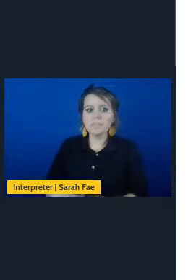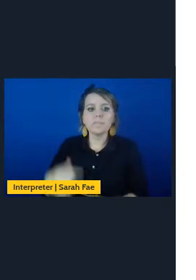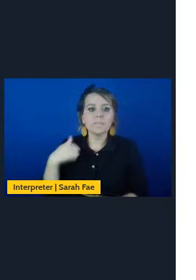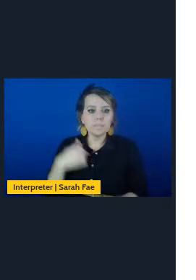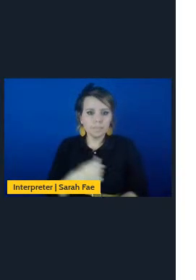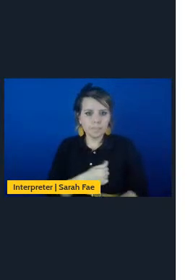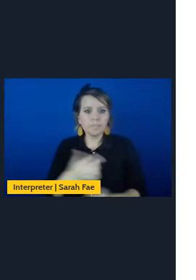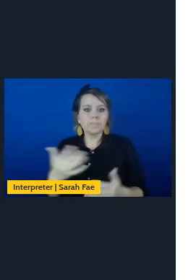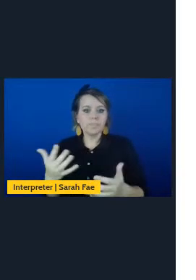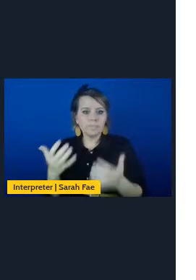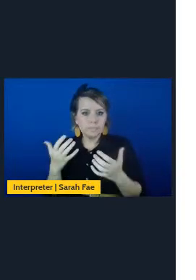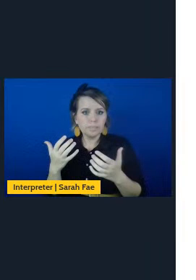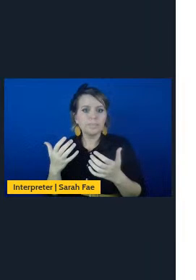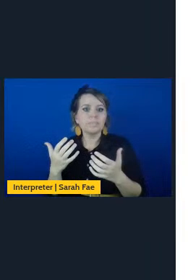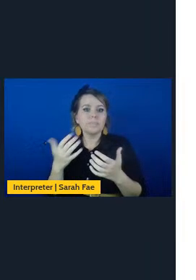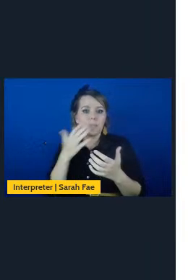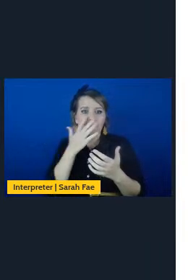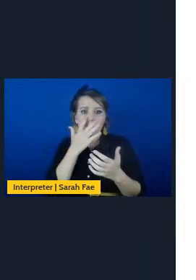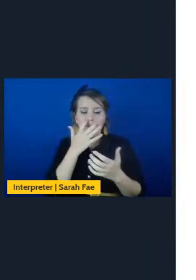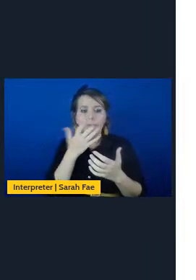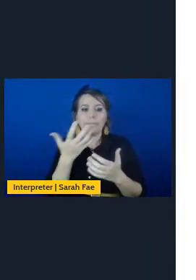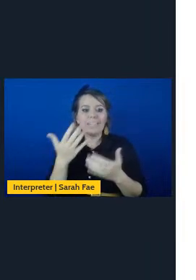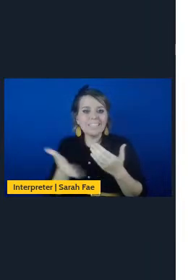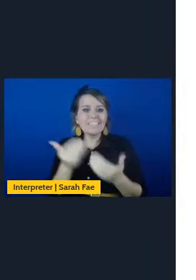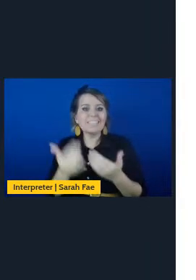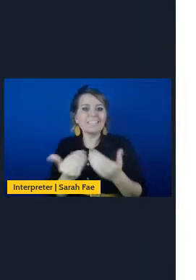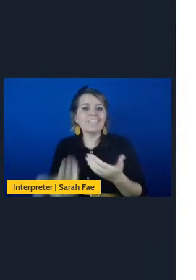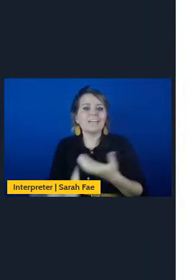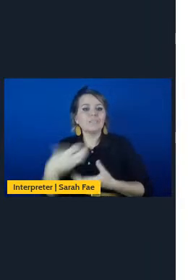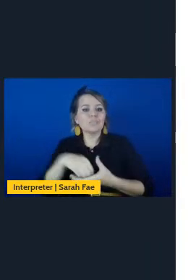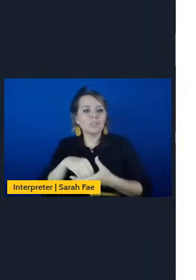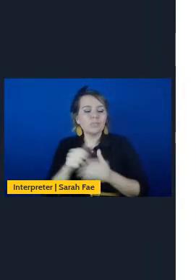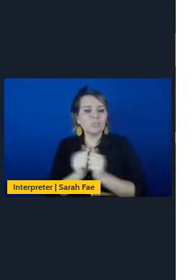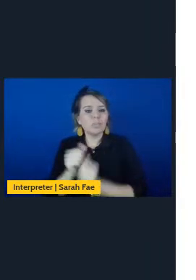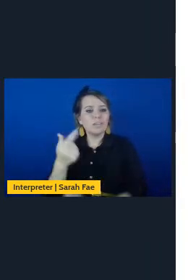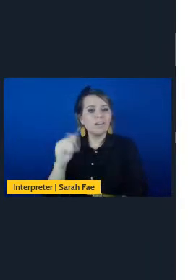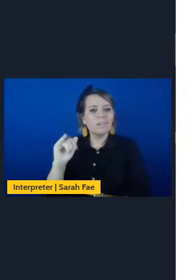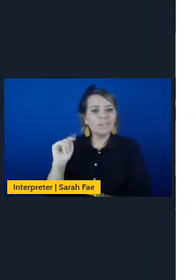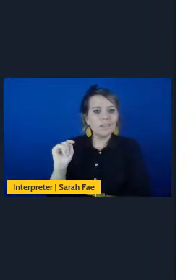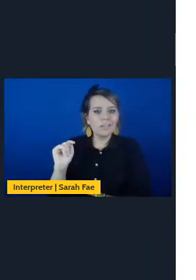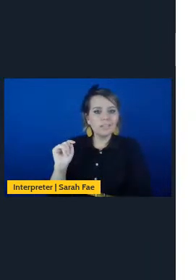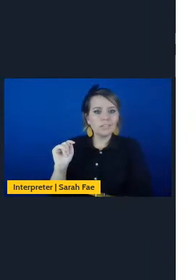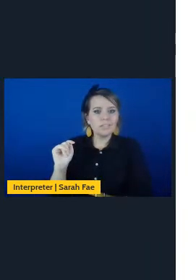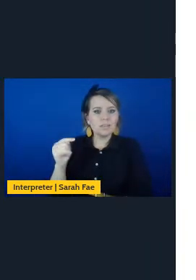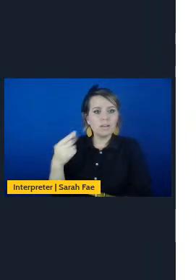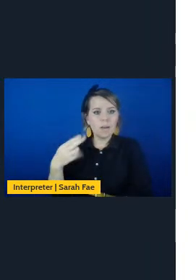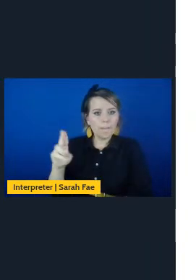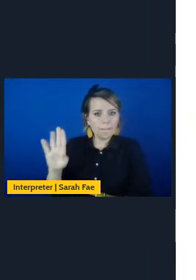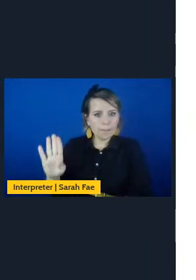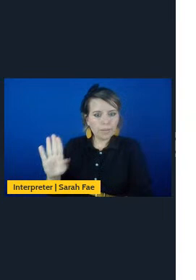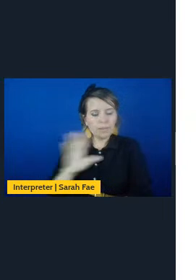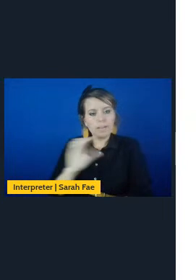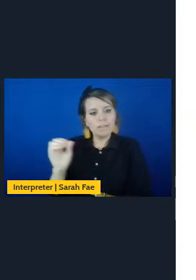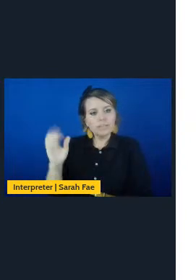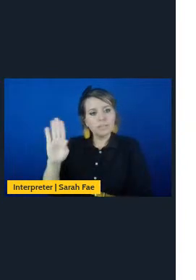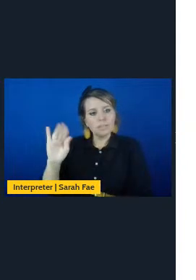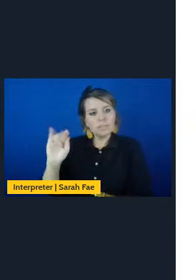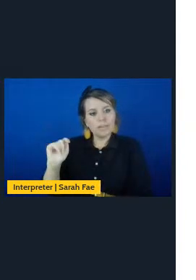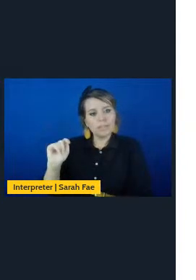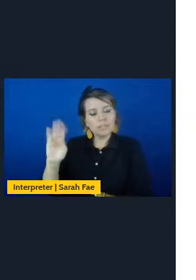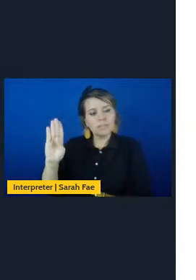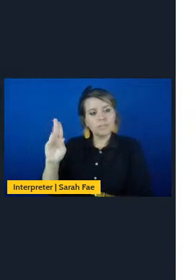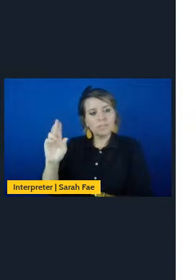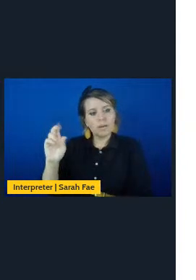that also don't give too broad permissions to other repositories. We want to have those feature